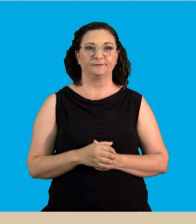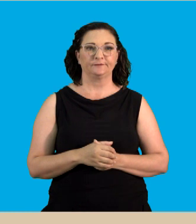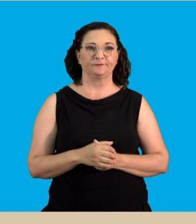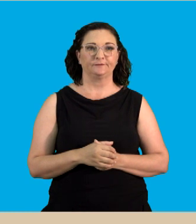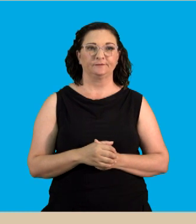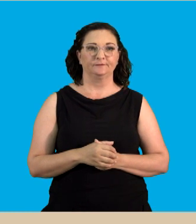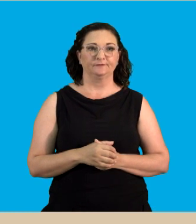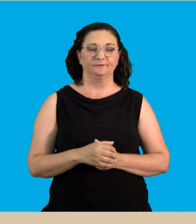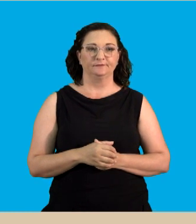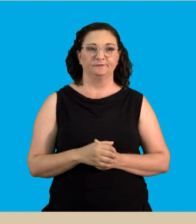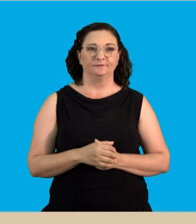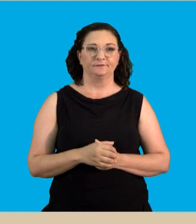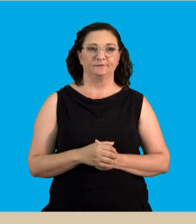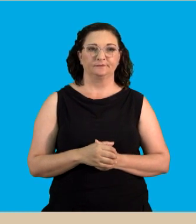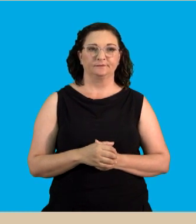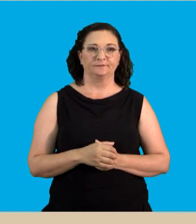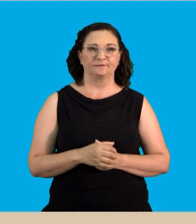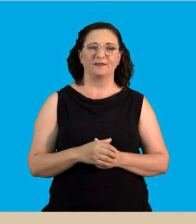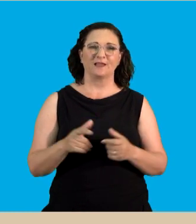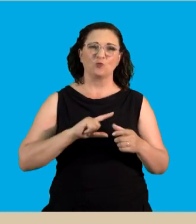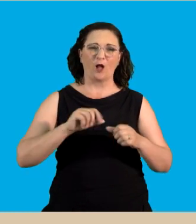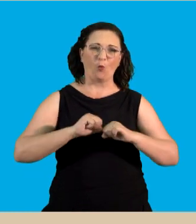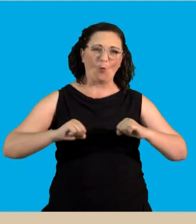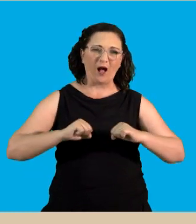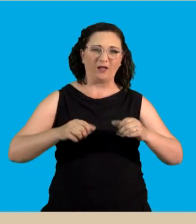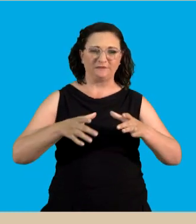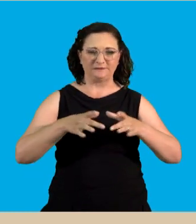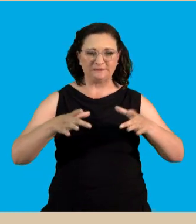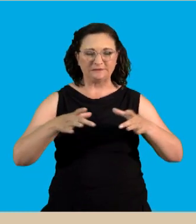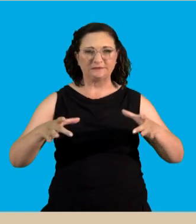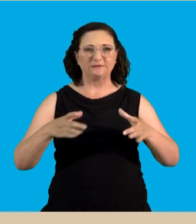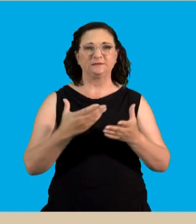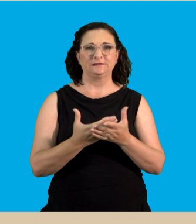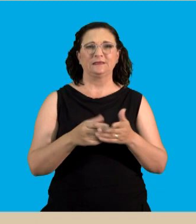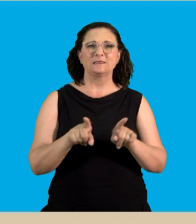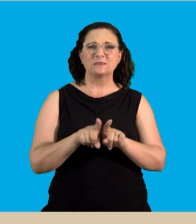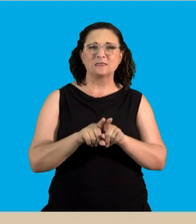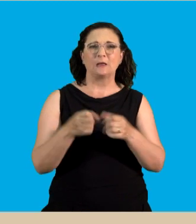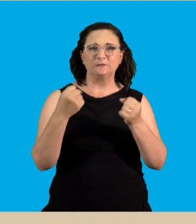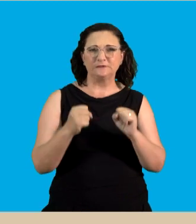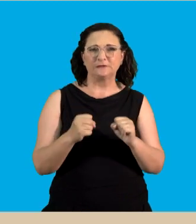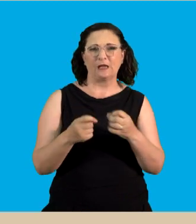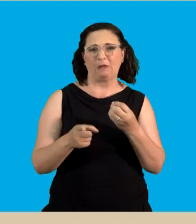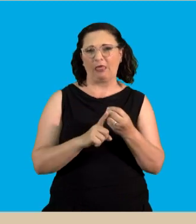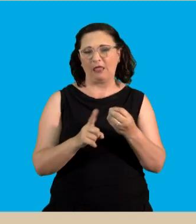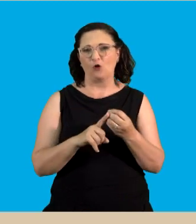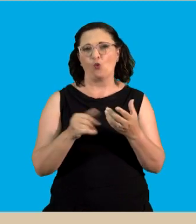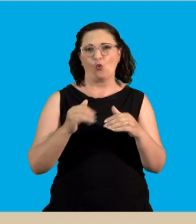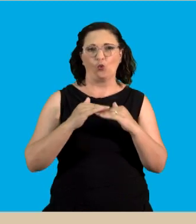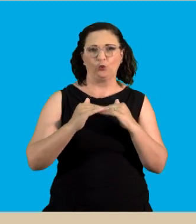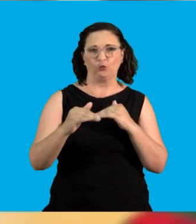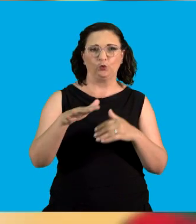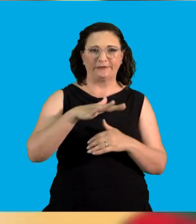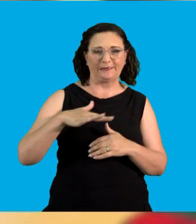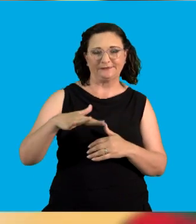the thickness is not that thick, but the wideness is wide. That's why it gives us that shape of a fried egg or the shape of a